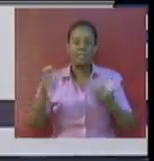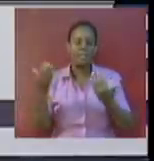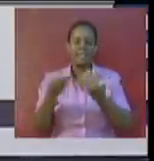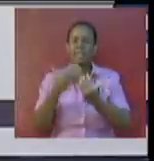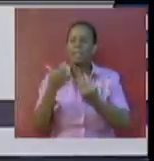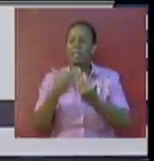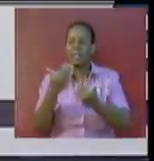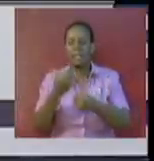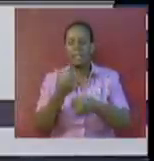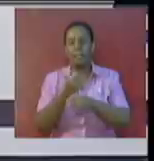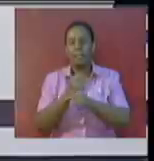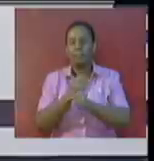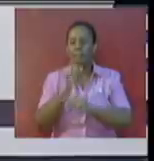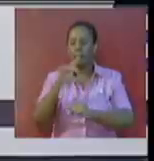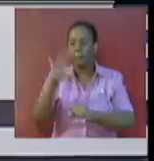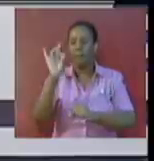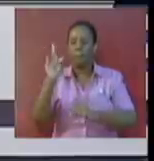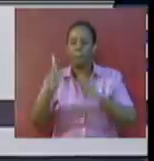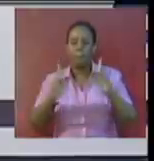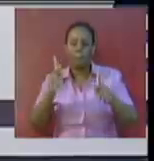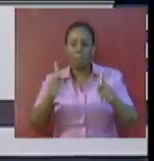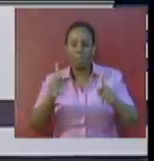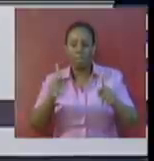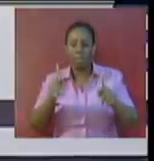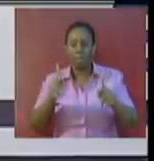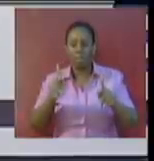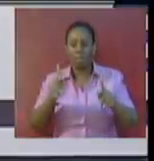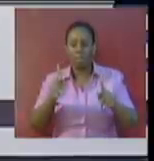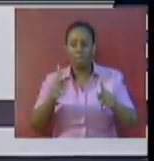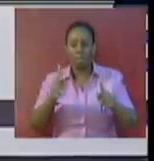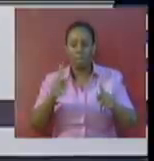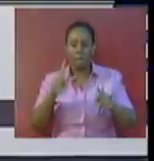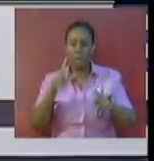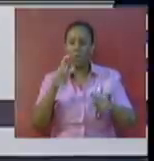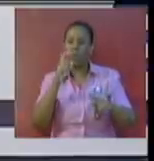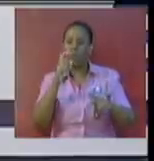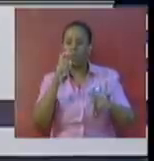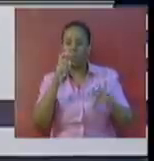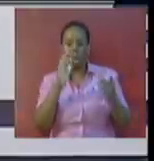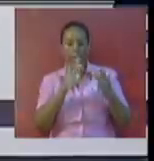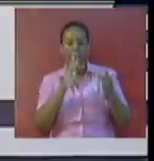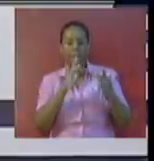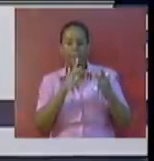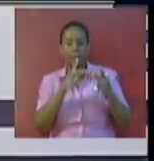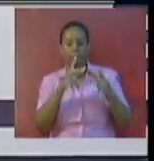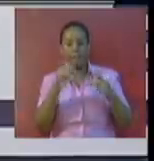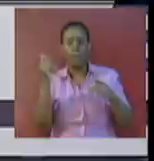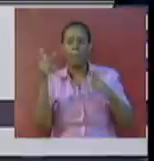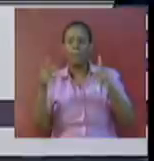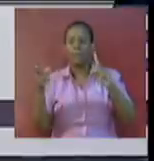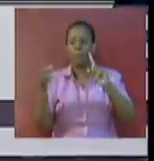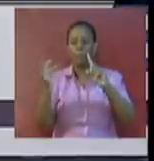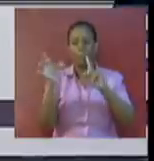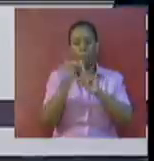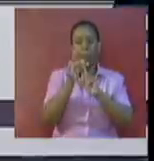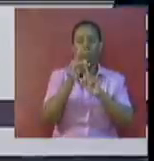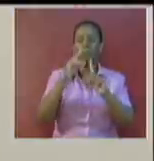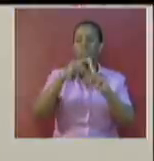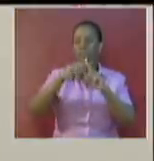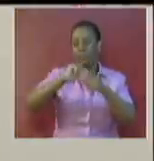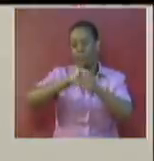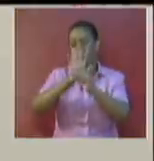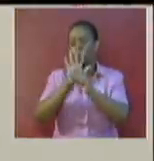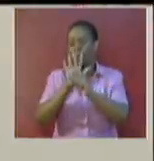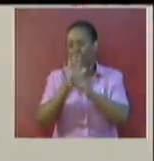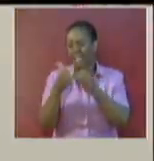just finalizing the data which will be used in the background for that particular app. So thank you very much. Thank you very much. And